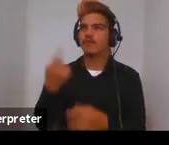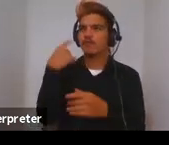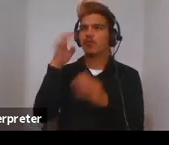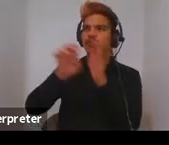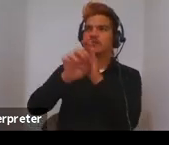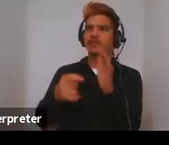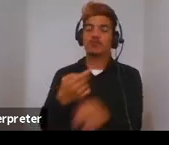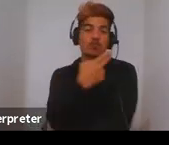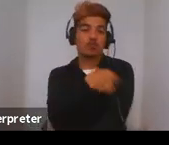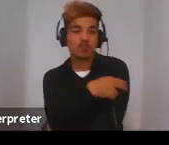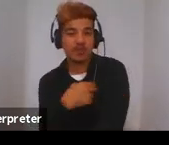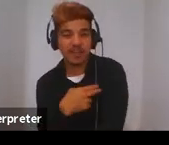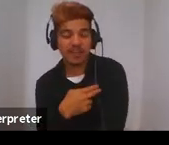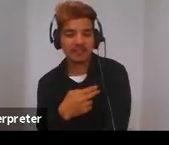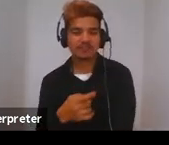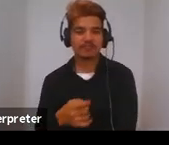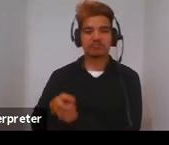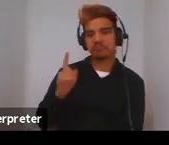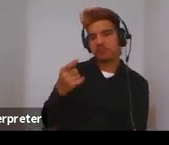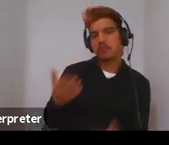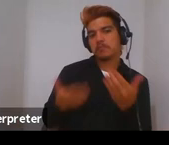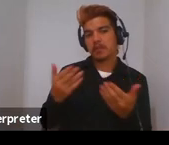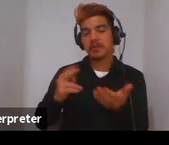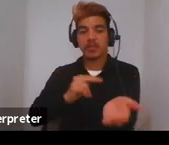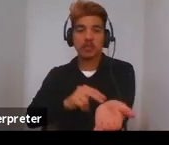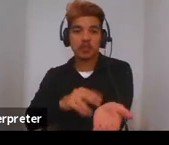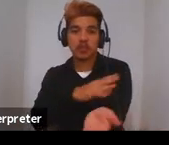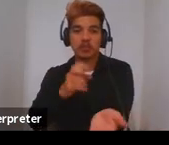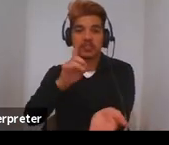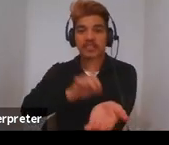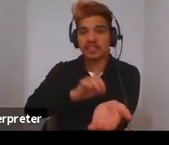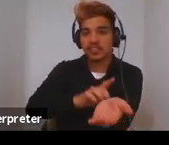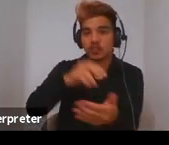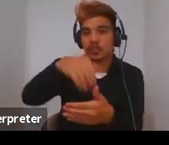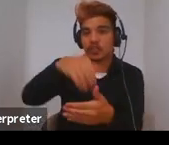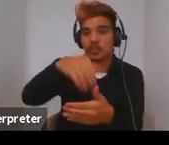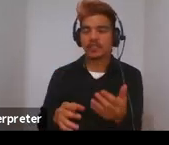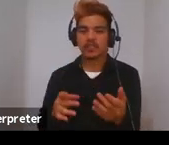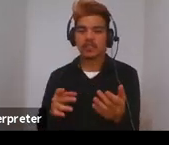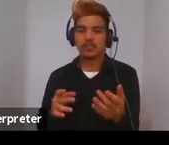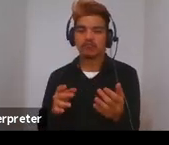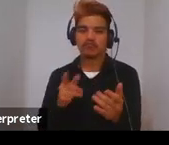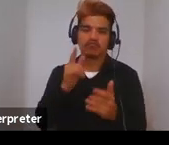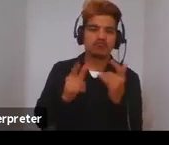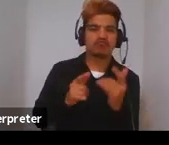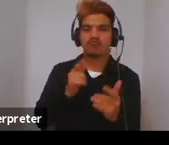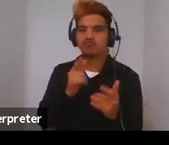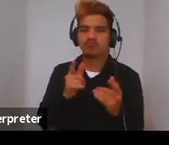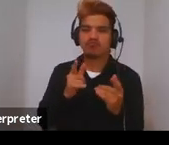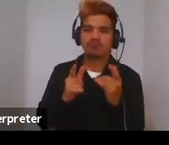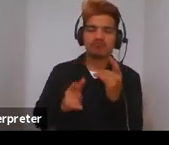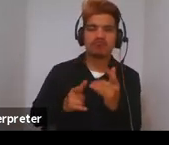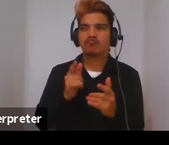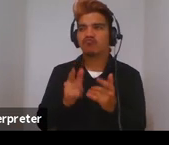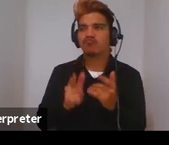with hospitals where maybe a nurse and a doctor are in a romantic relationship and proceed